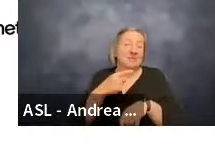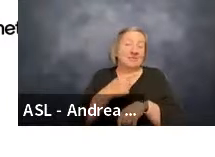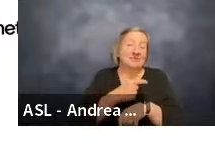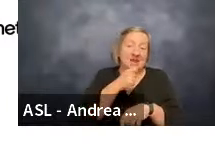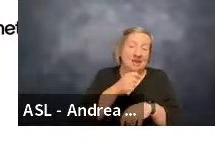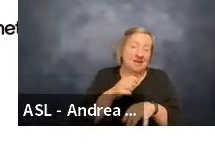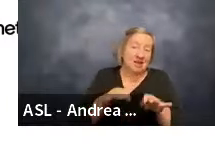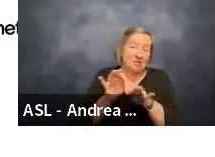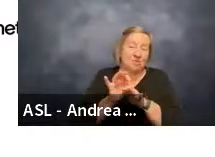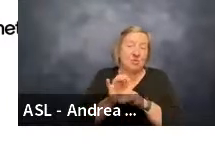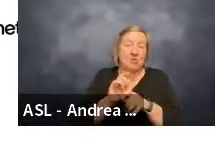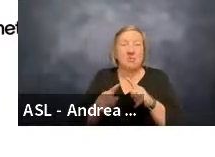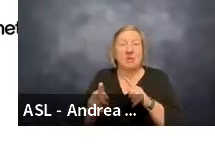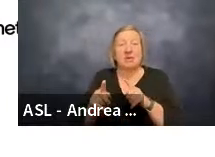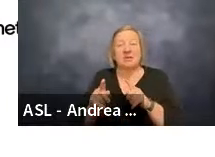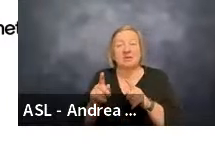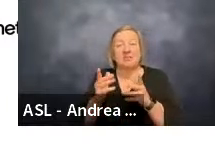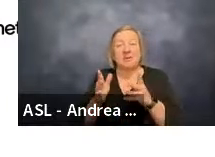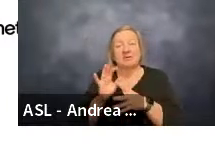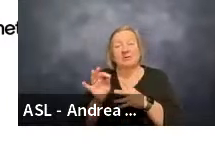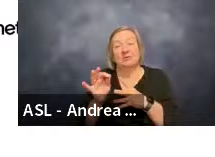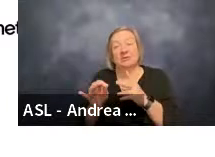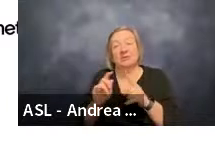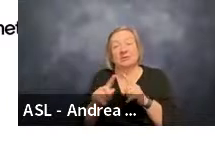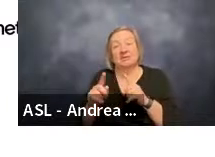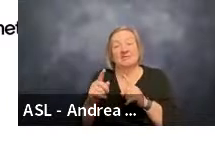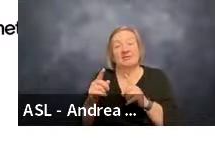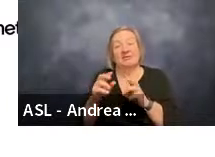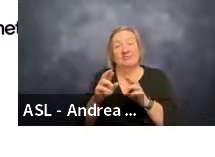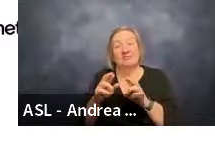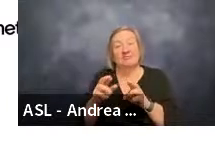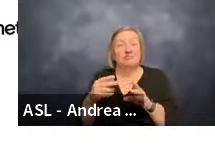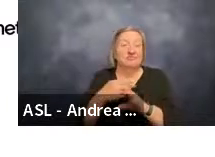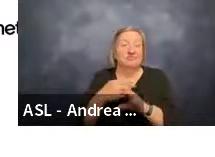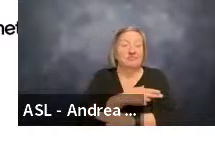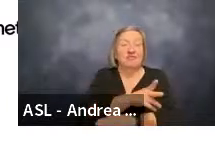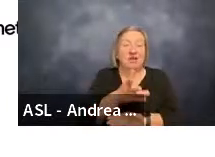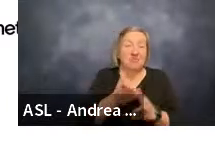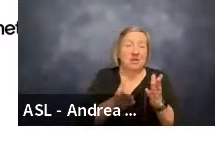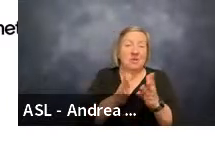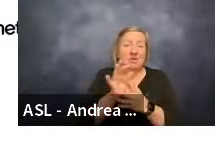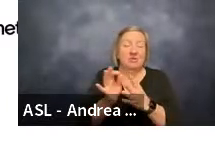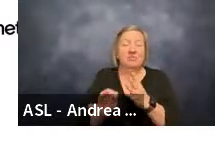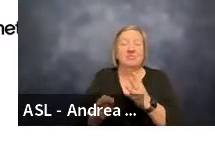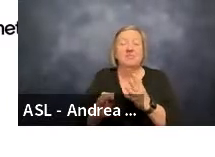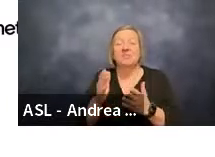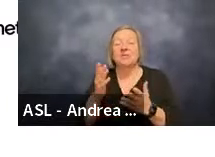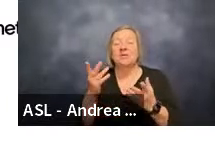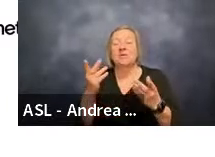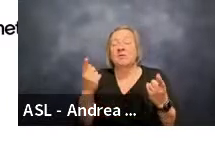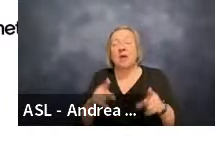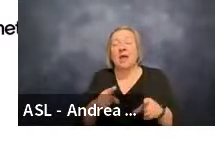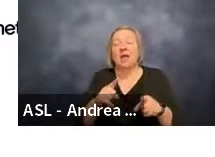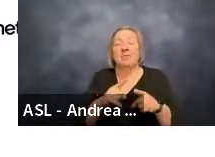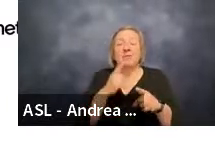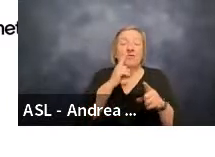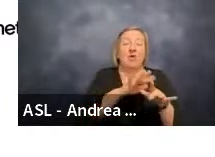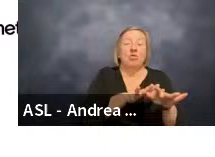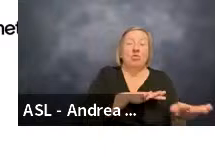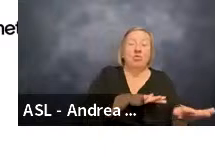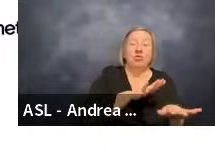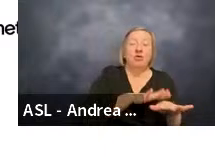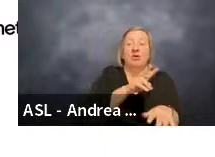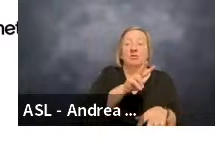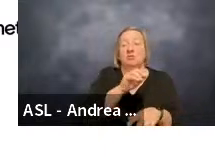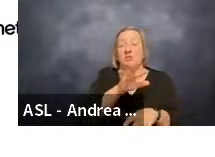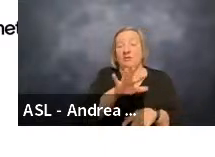but choosing a different route might be. And then what does that do for congestion on 205 and the ability